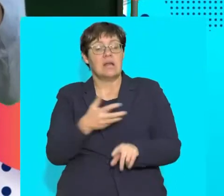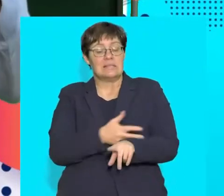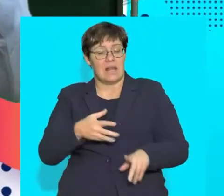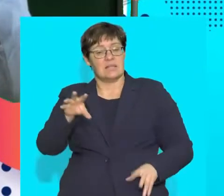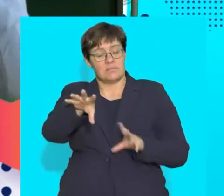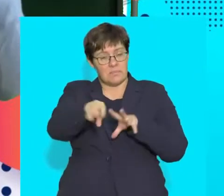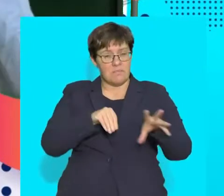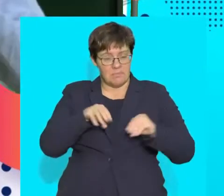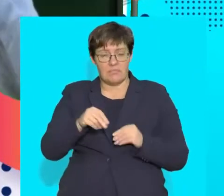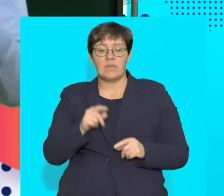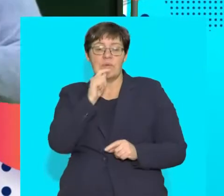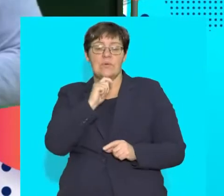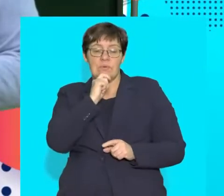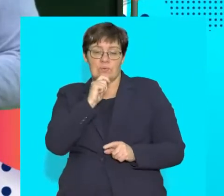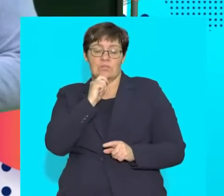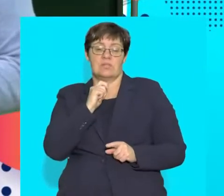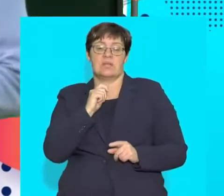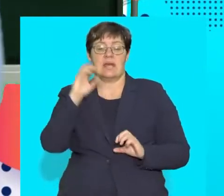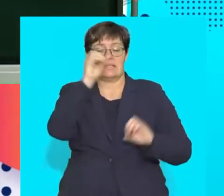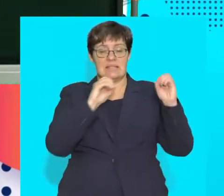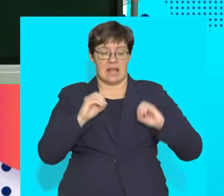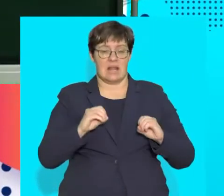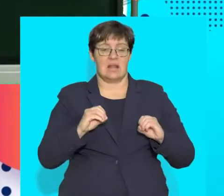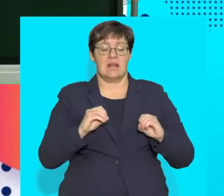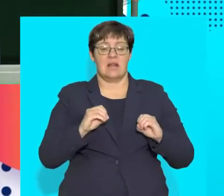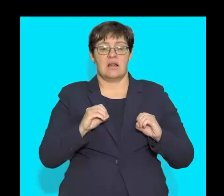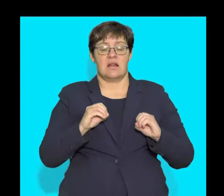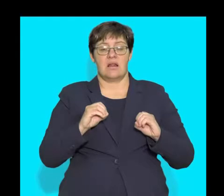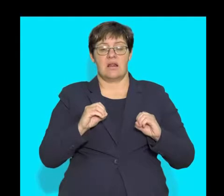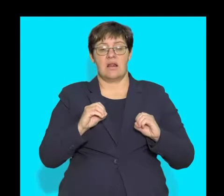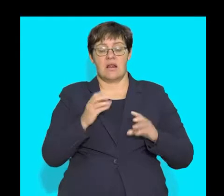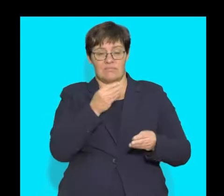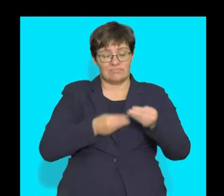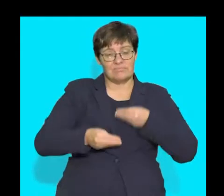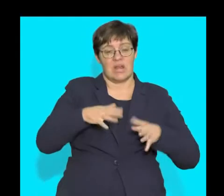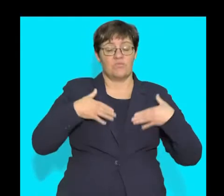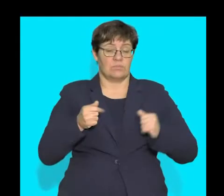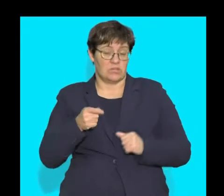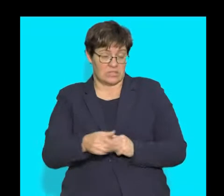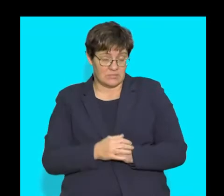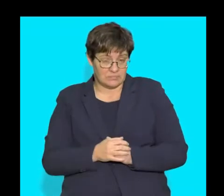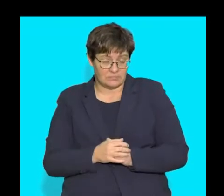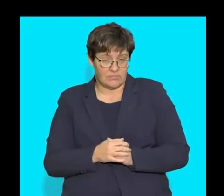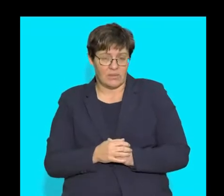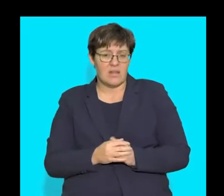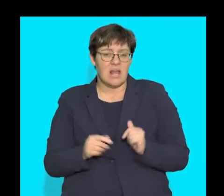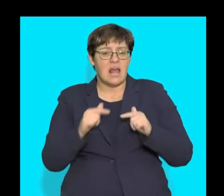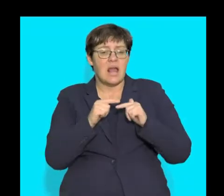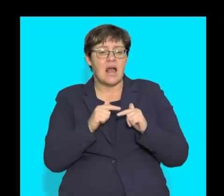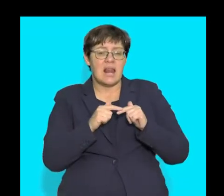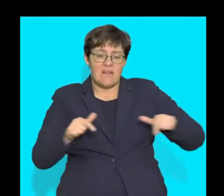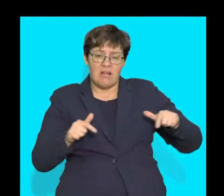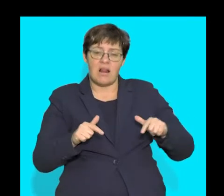cells to be used for cellular respiration. So that is what blood glucose refers to. And essentially there is a level of